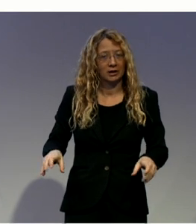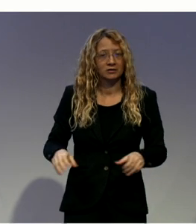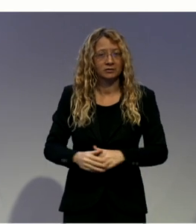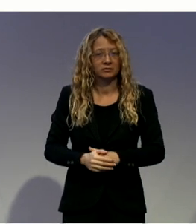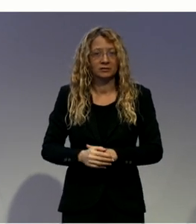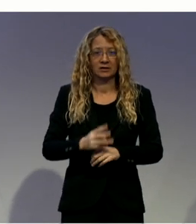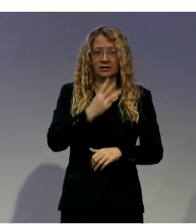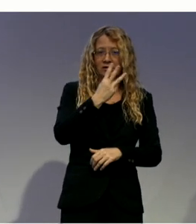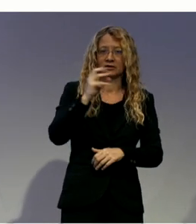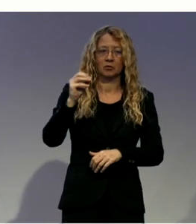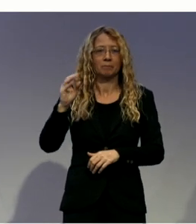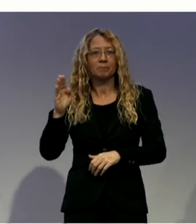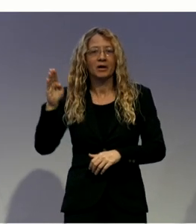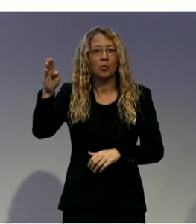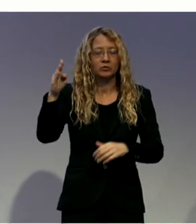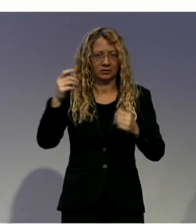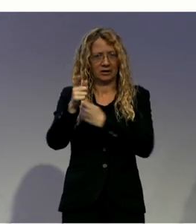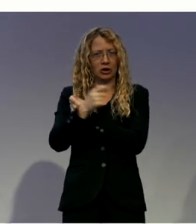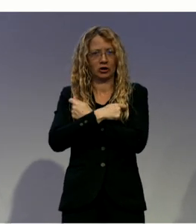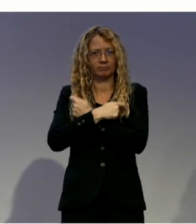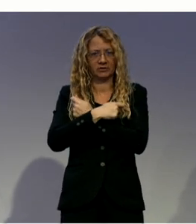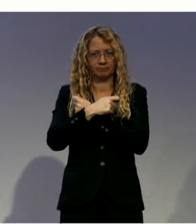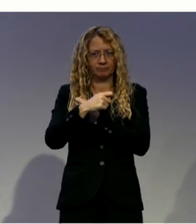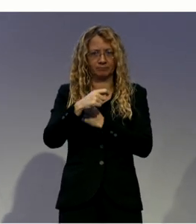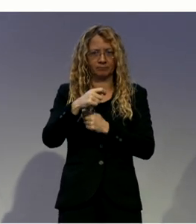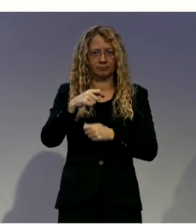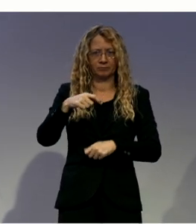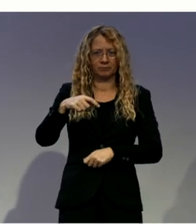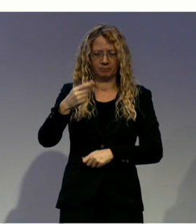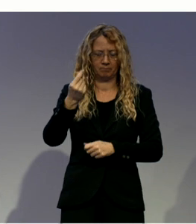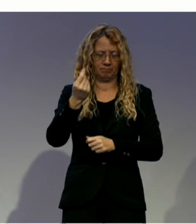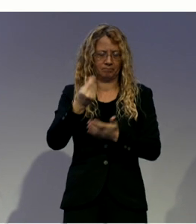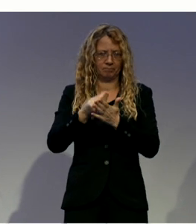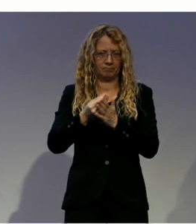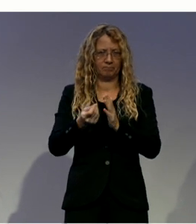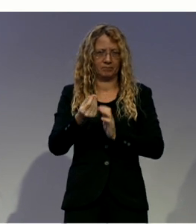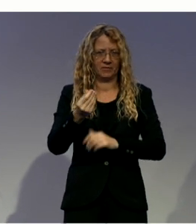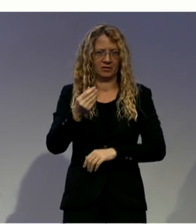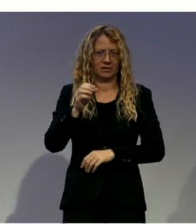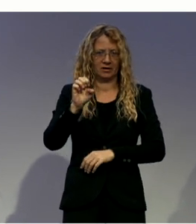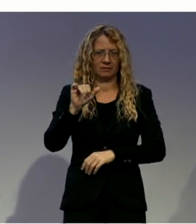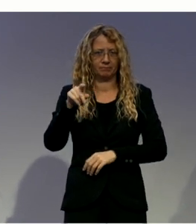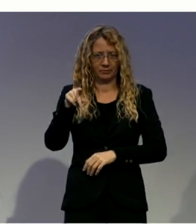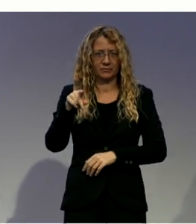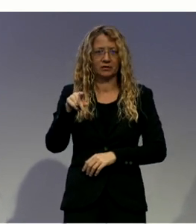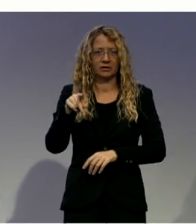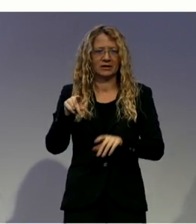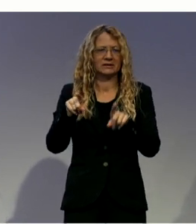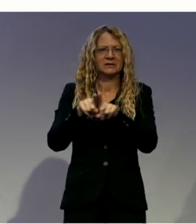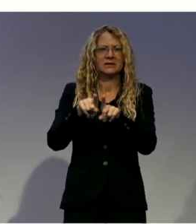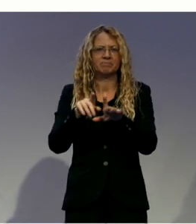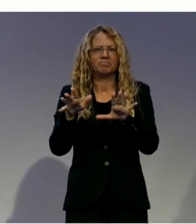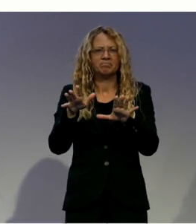believe now that our success factors, which is different to other foundation in Egypt, that we have a database criteria, eligibility criteria, process